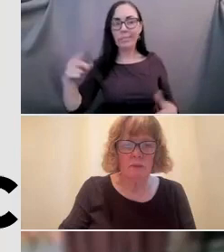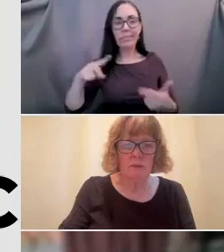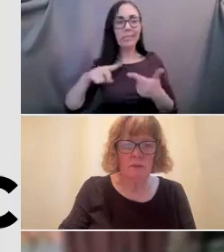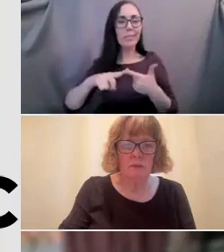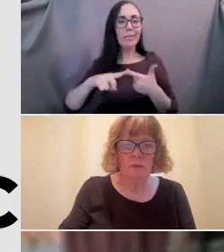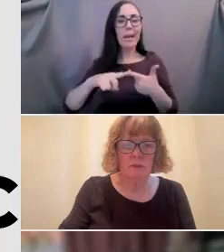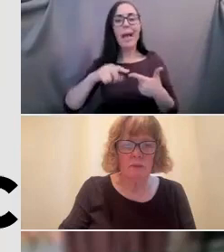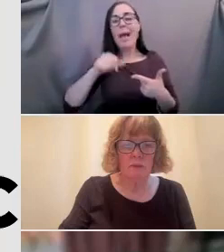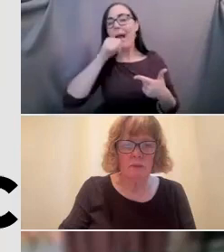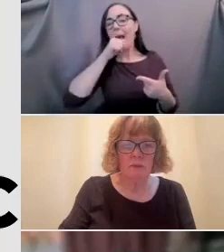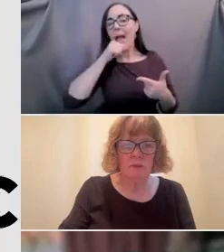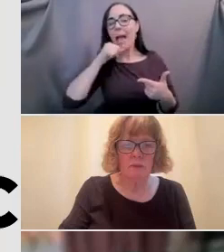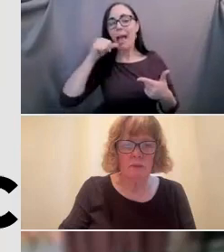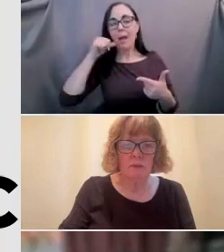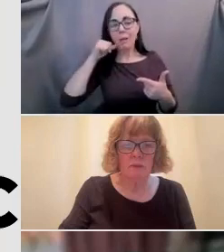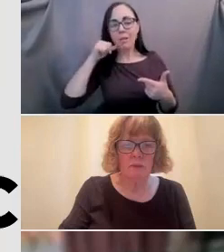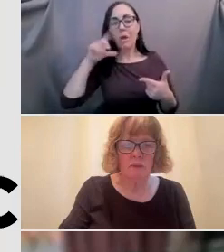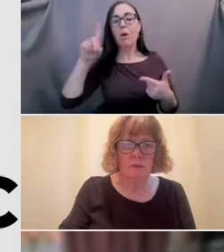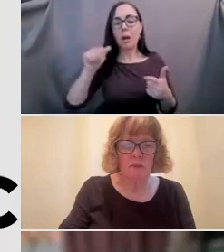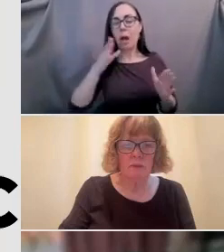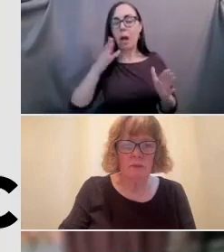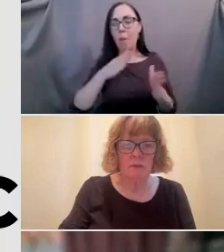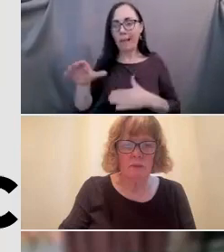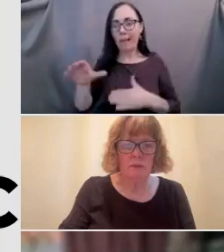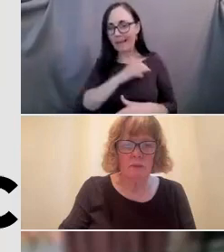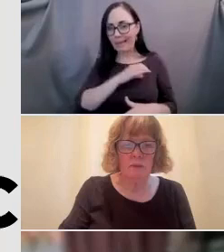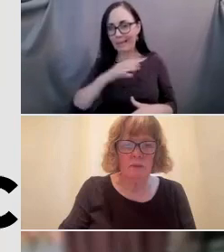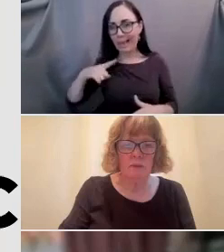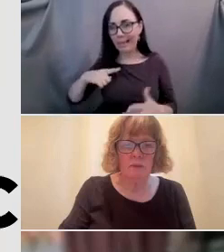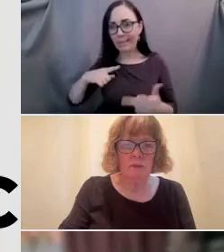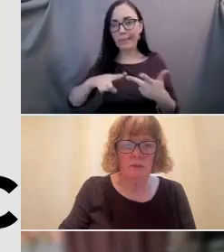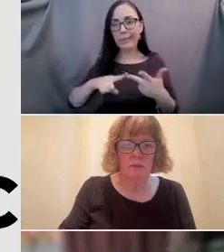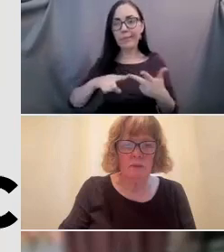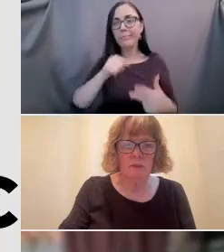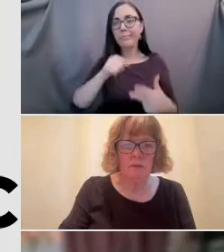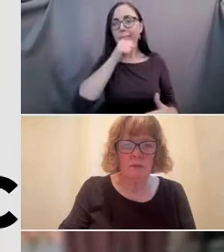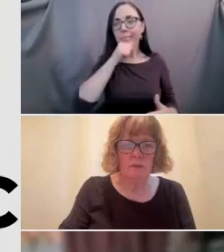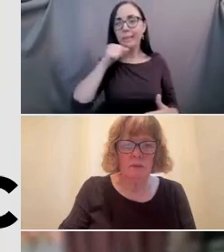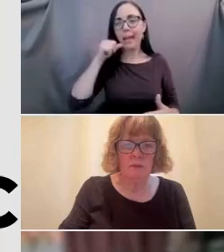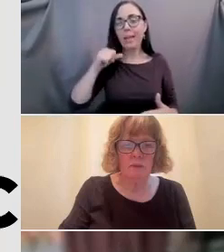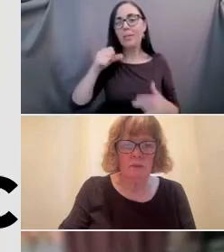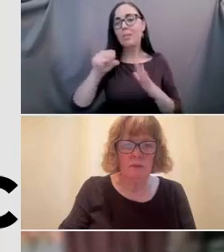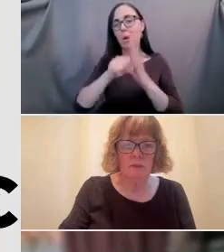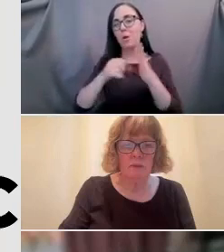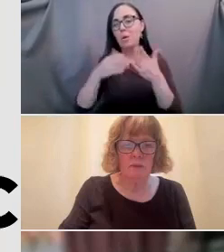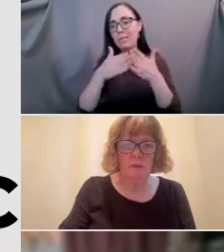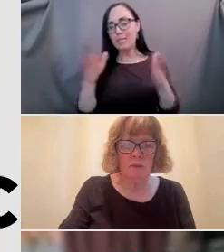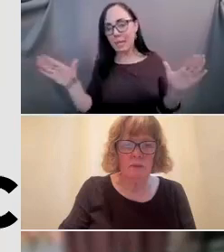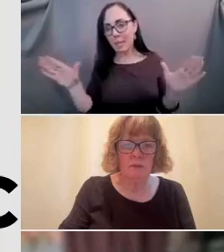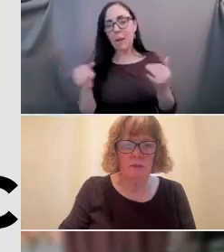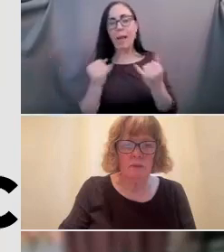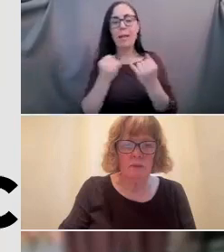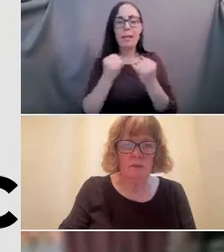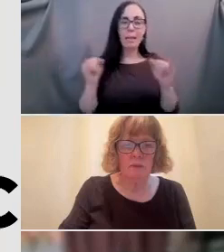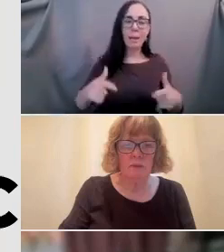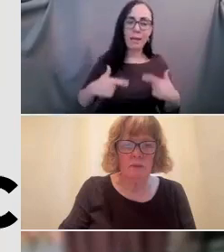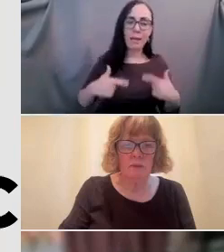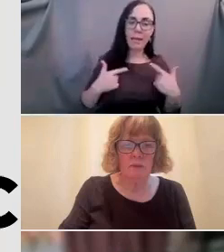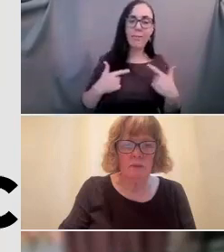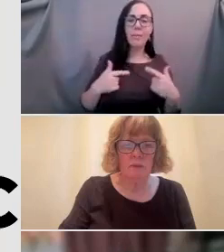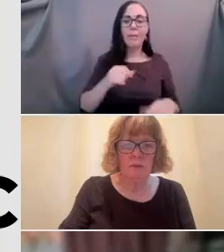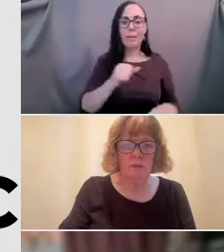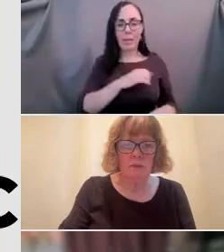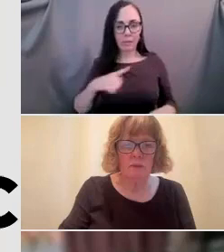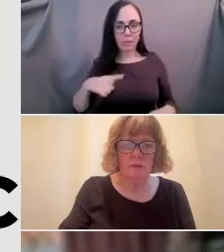Planning Council, the Arizona Statewide Independent Living Council, Disability Rights Arizona, and the